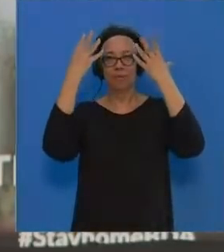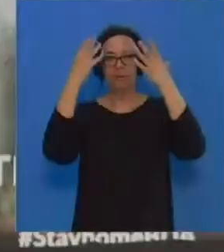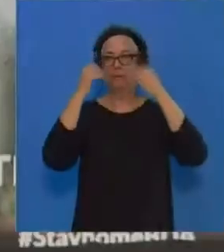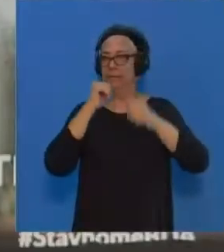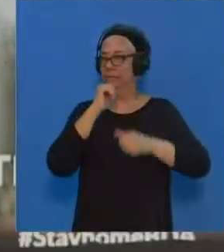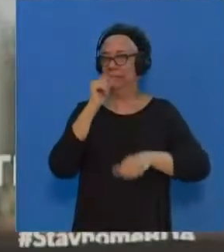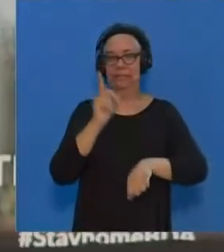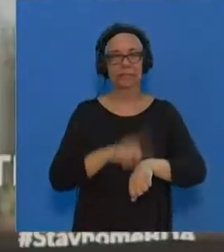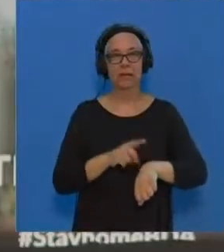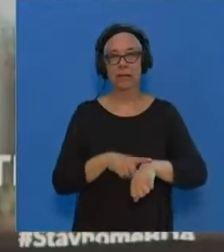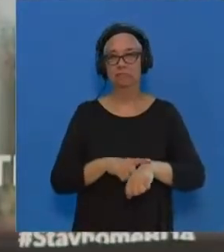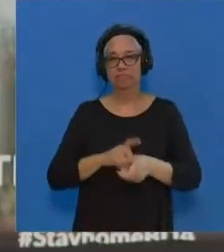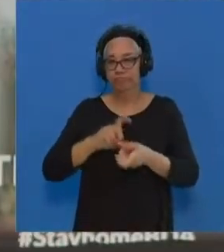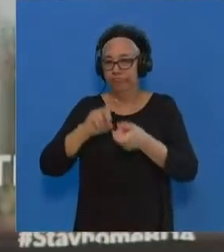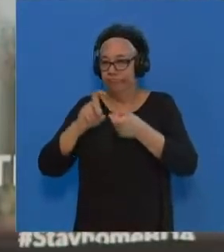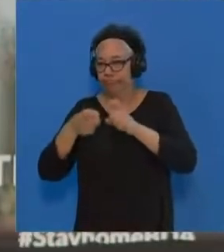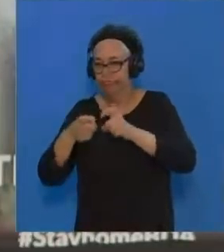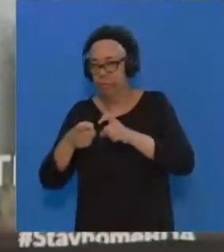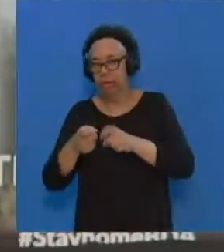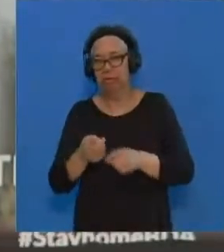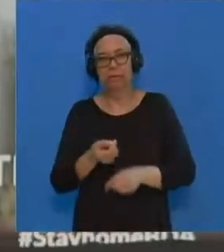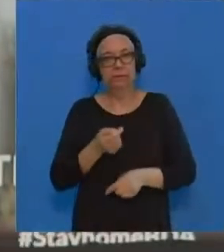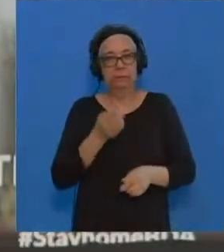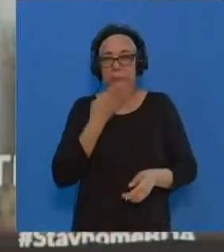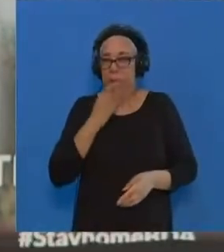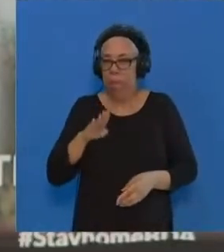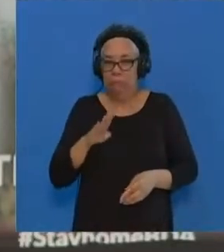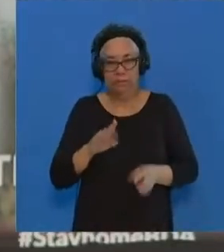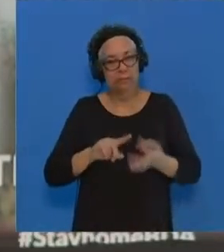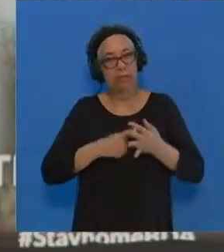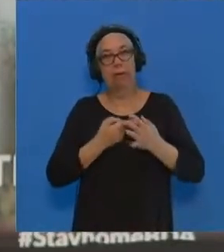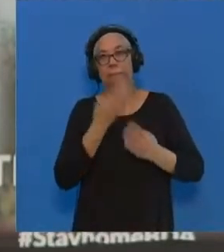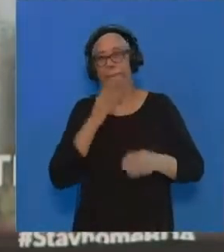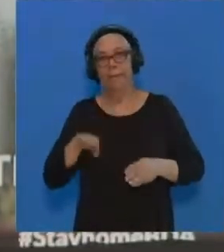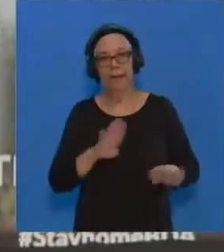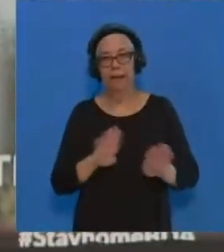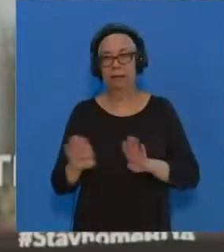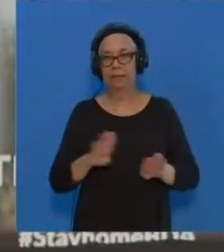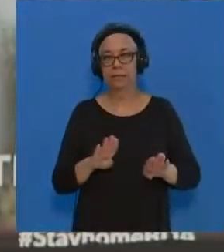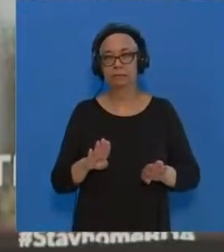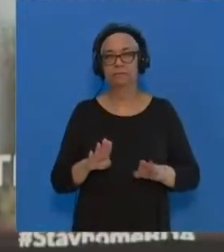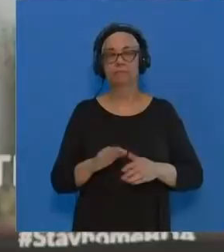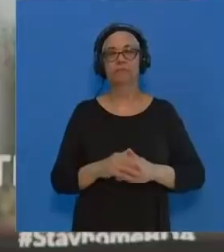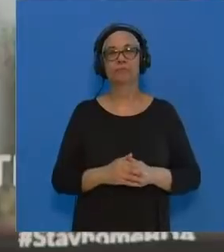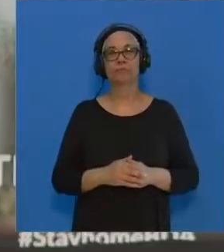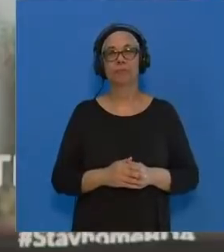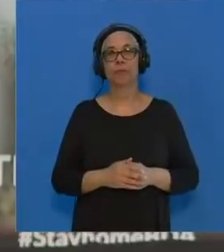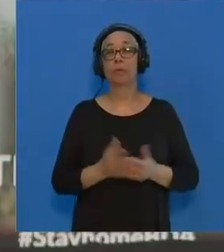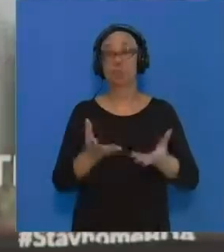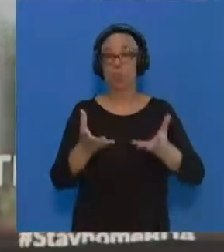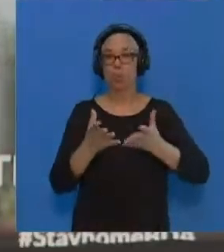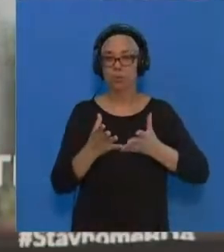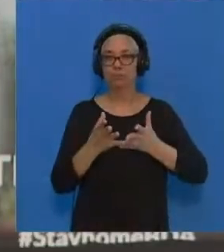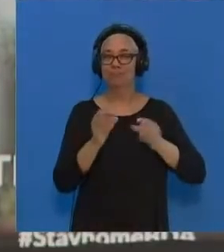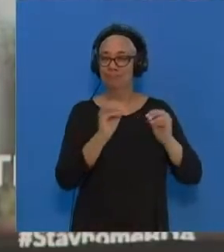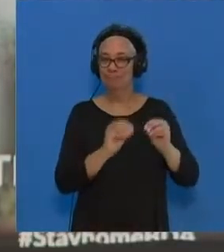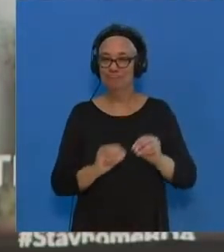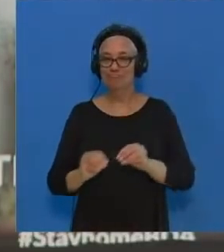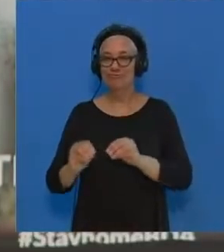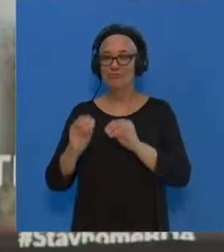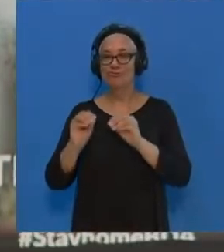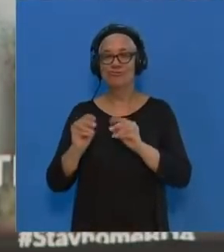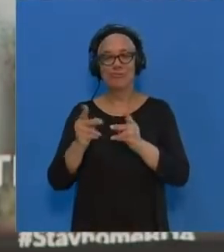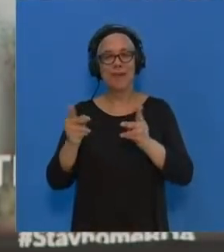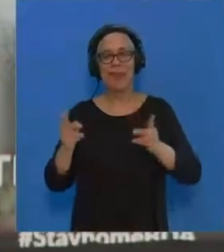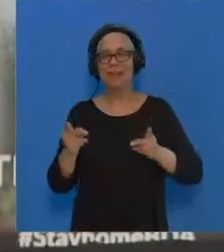the time to slip out of the good habits that we as a country have established. We want to go to a place where we will have